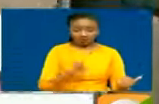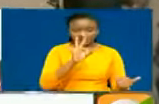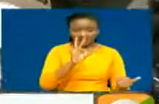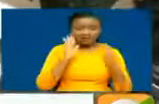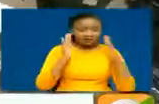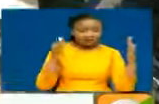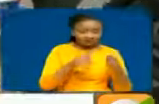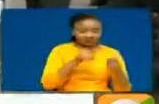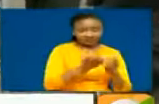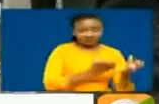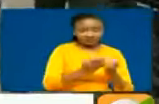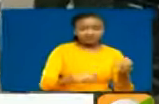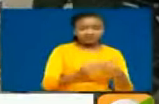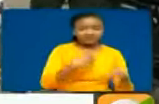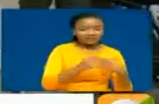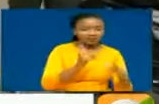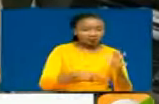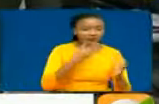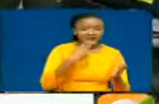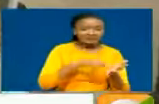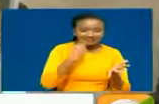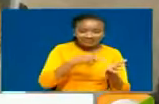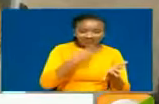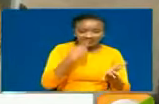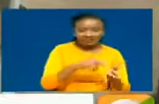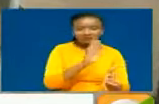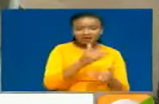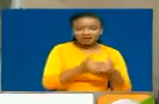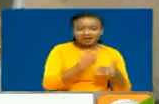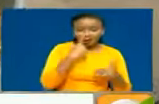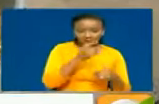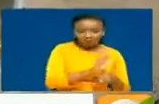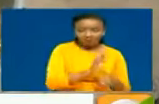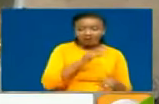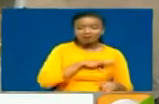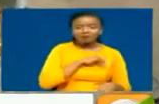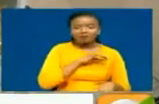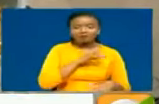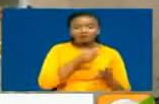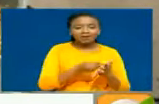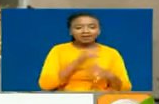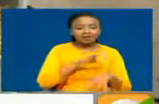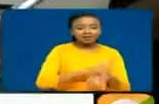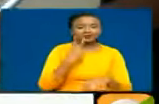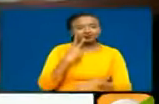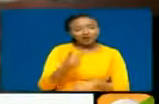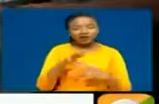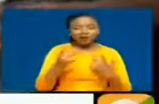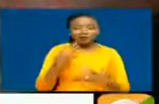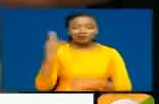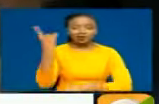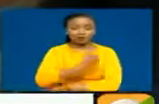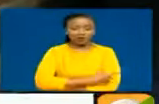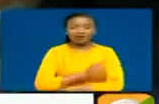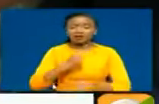the business of selling French fries within her compound earns between 200 to 300 shillings per day. She